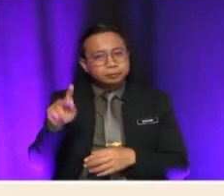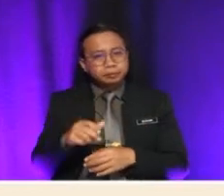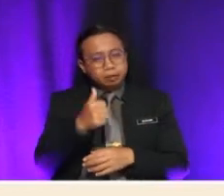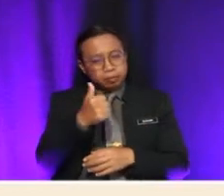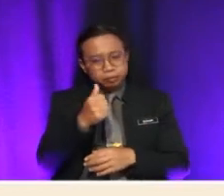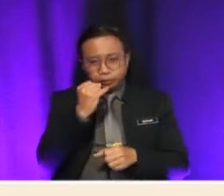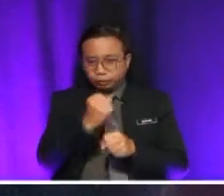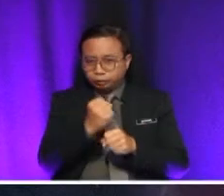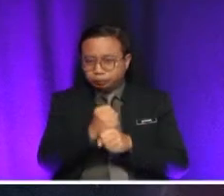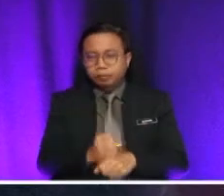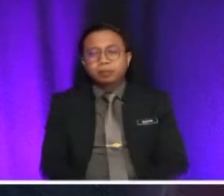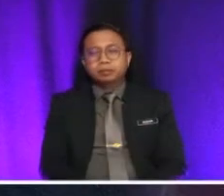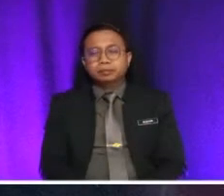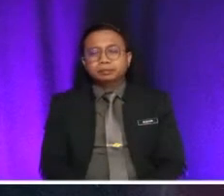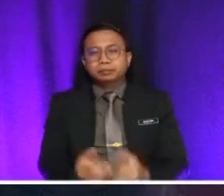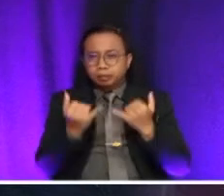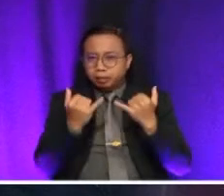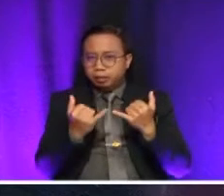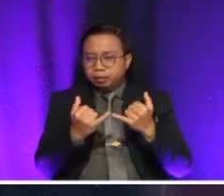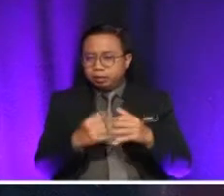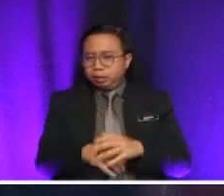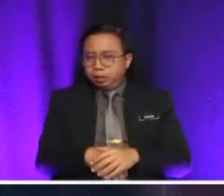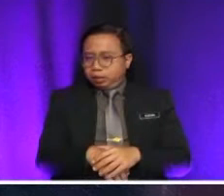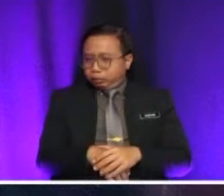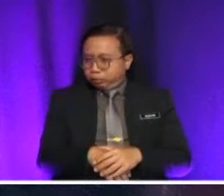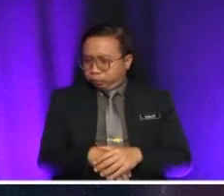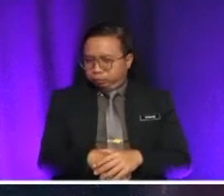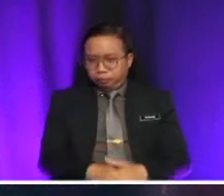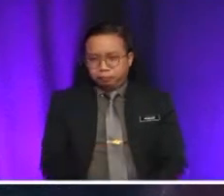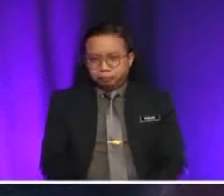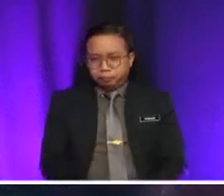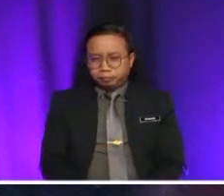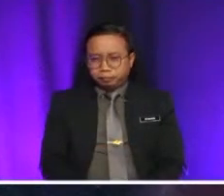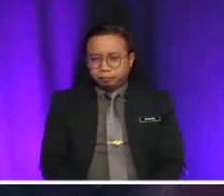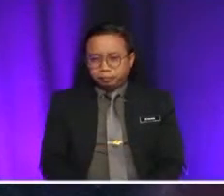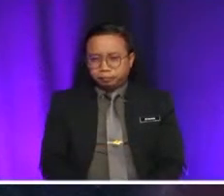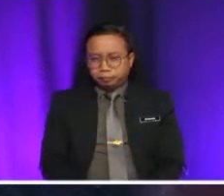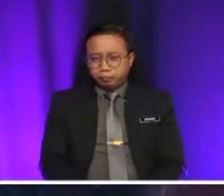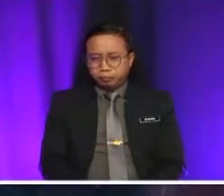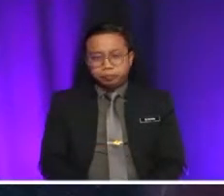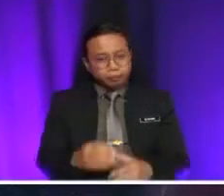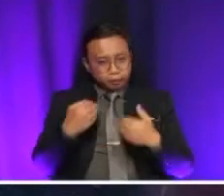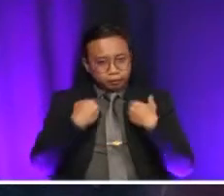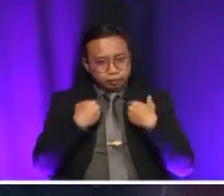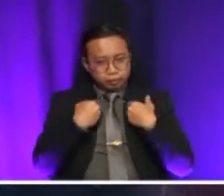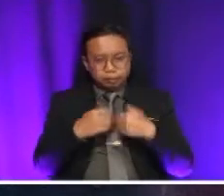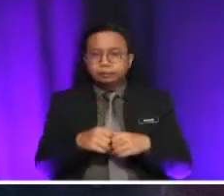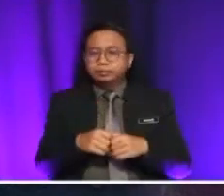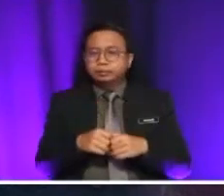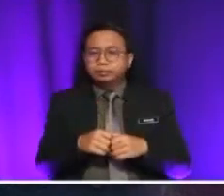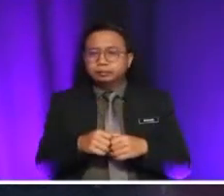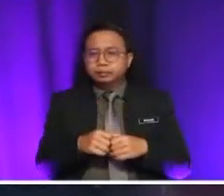job, girls. Now, Mr. Mohana, are there some kind of like